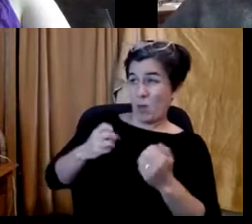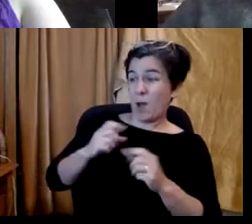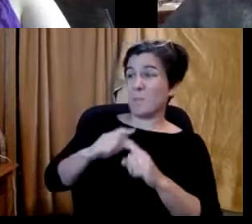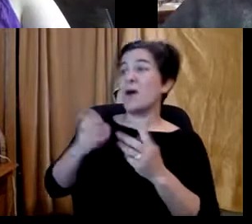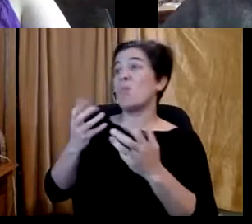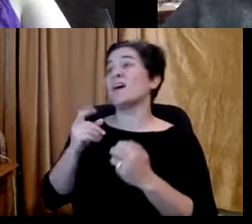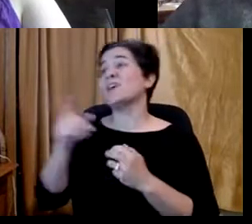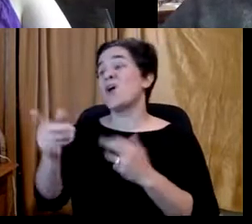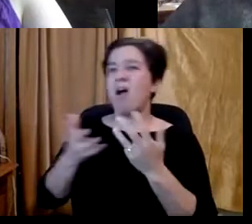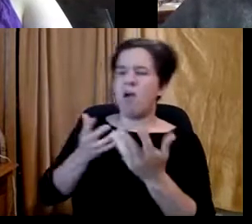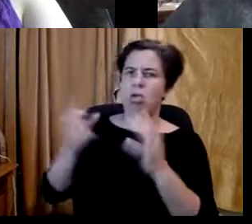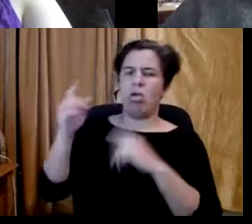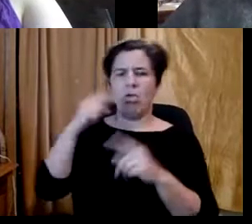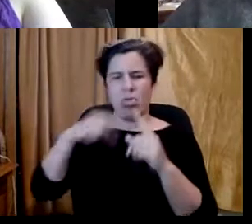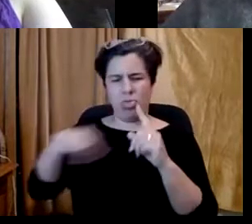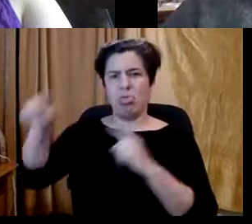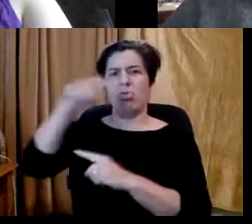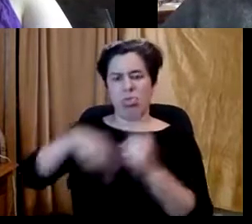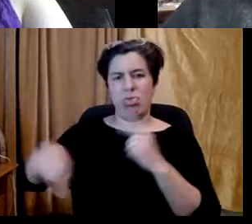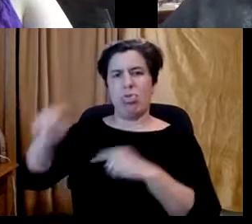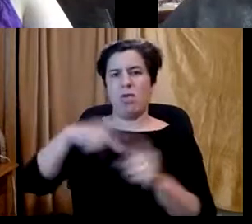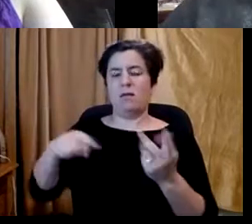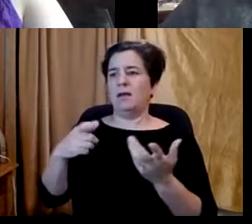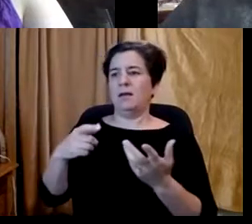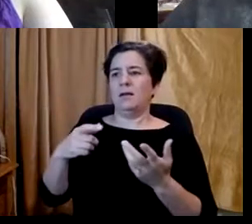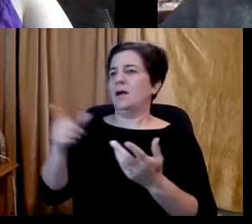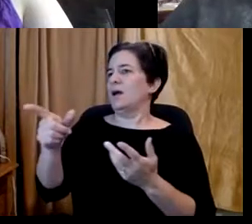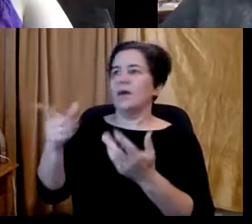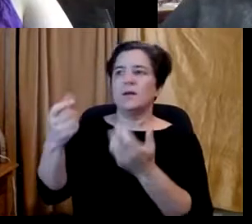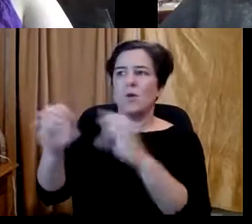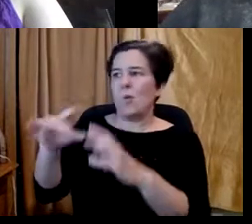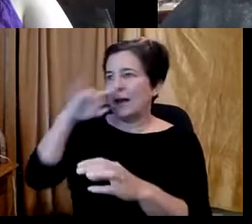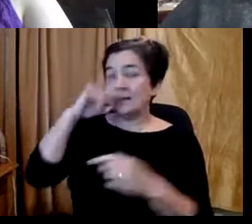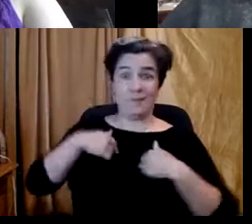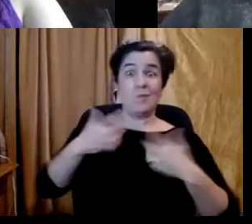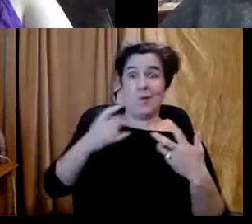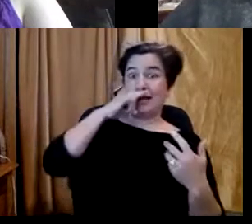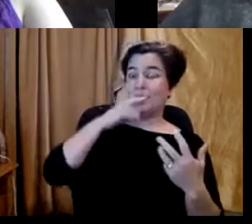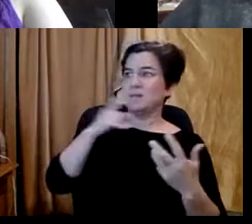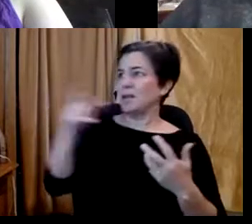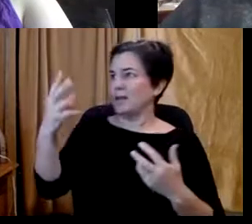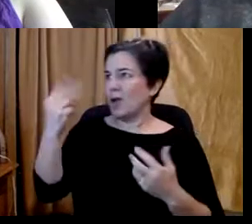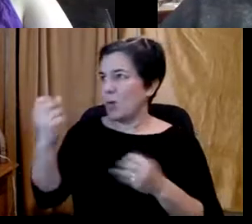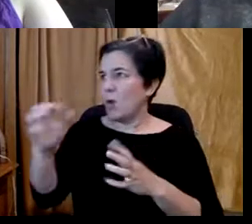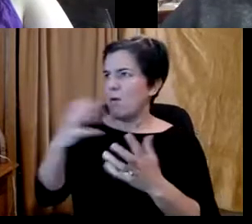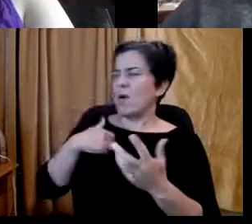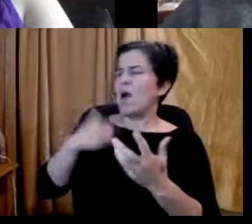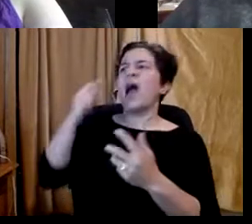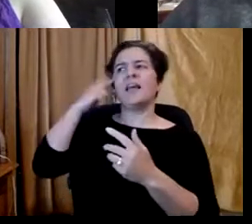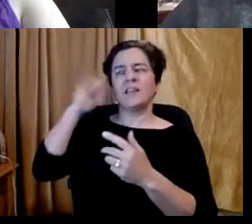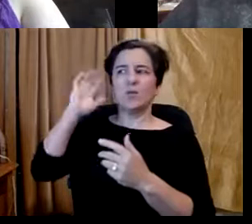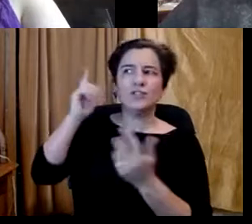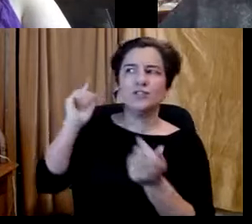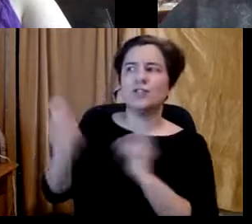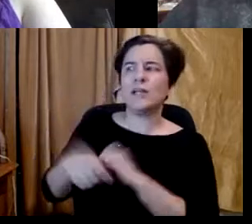with somebody that, like, they want to have kids and the other person doesn't, you know, but they think that person's going to change. So they just keep